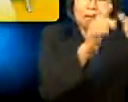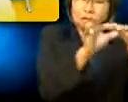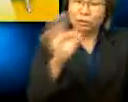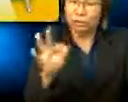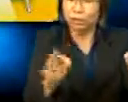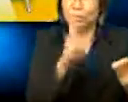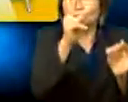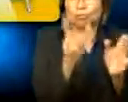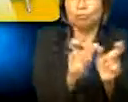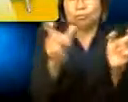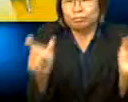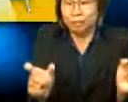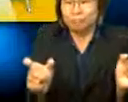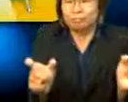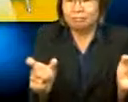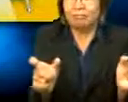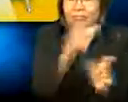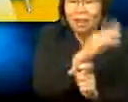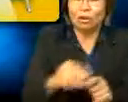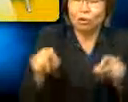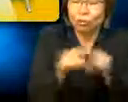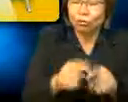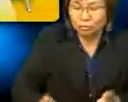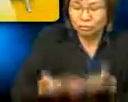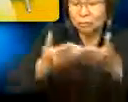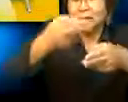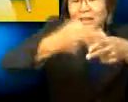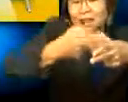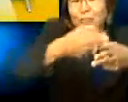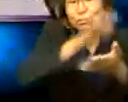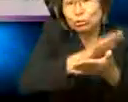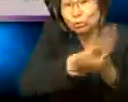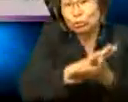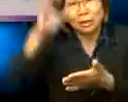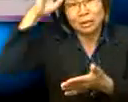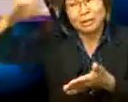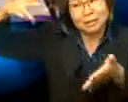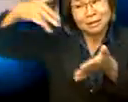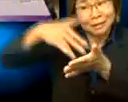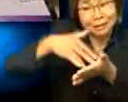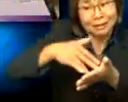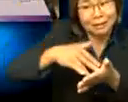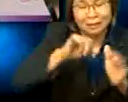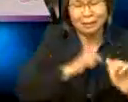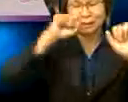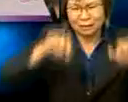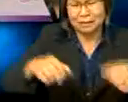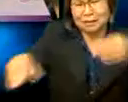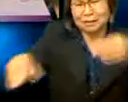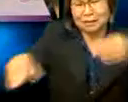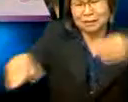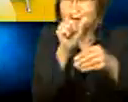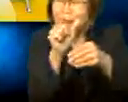parts. And you have also suggested a name of the school he's studying in. Can I just add a little bit